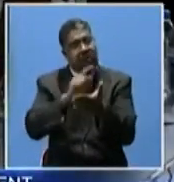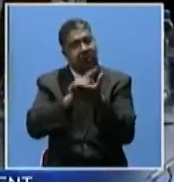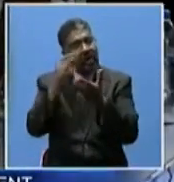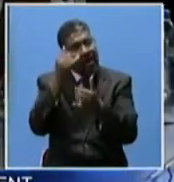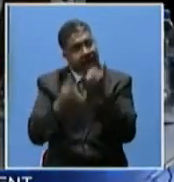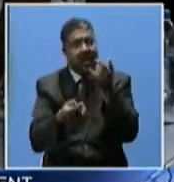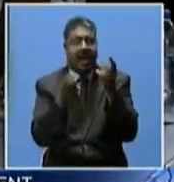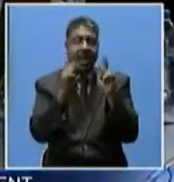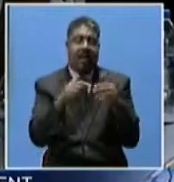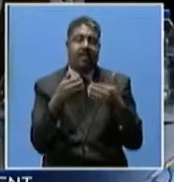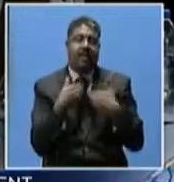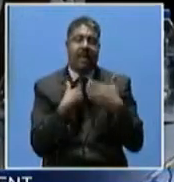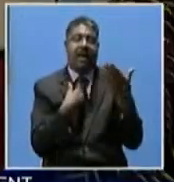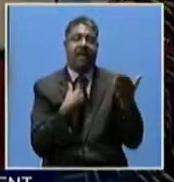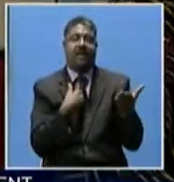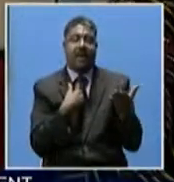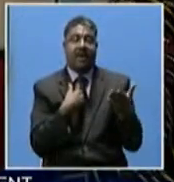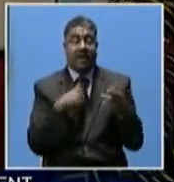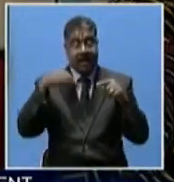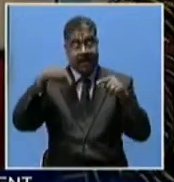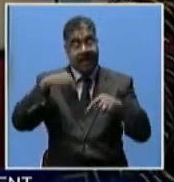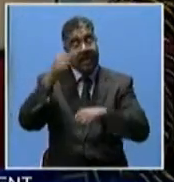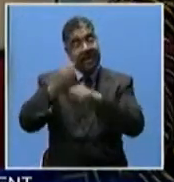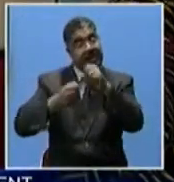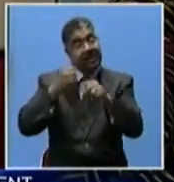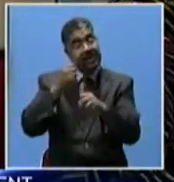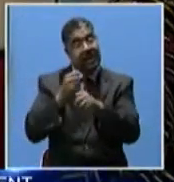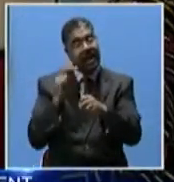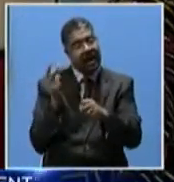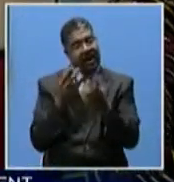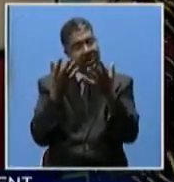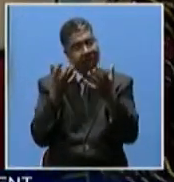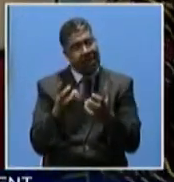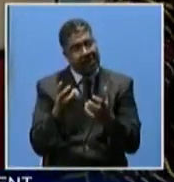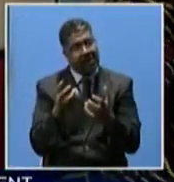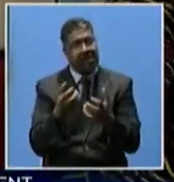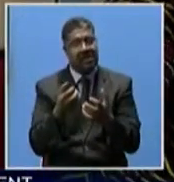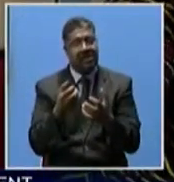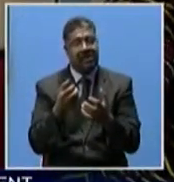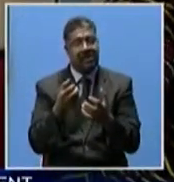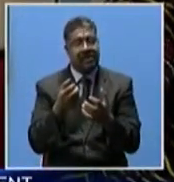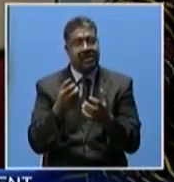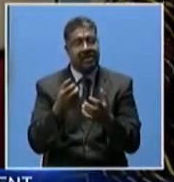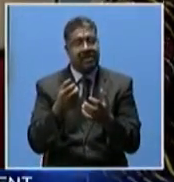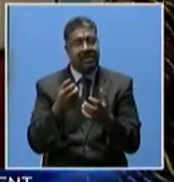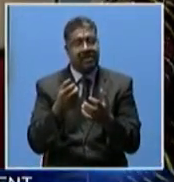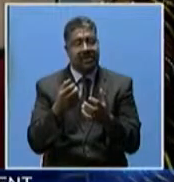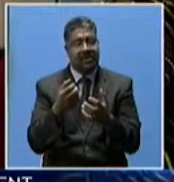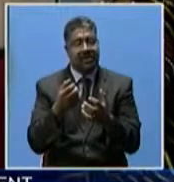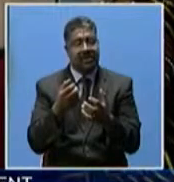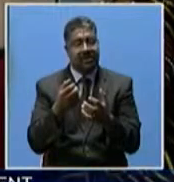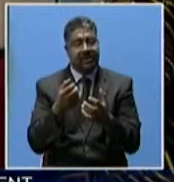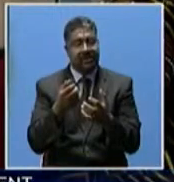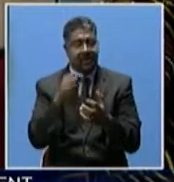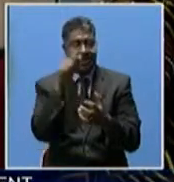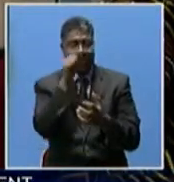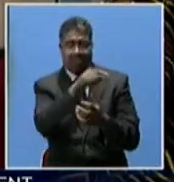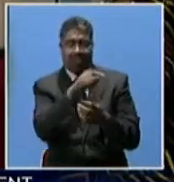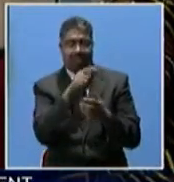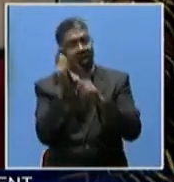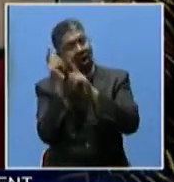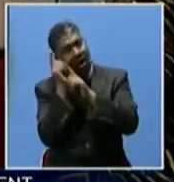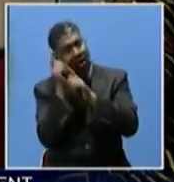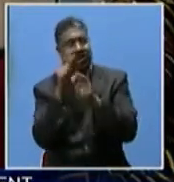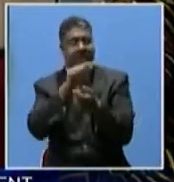this place where we have Honorable Minister. It's earmarked for the PPP, where we want to transform